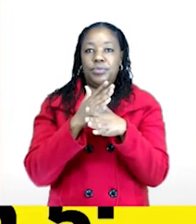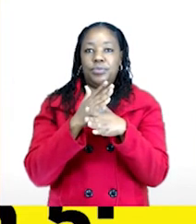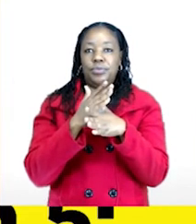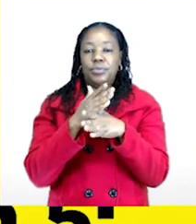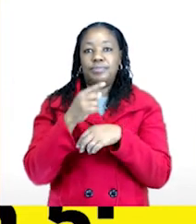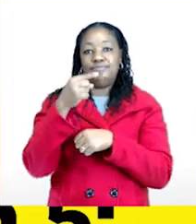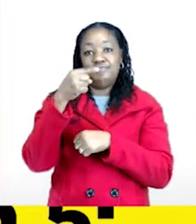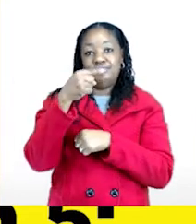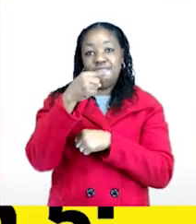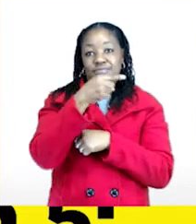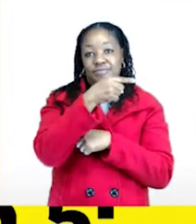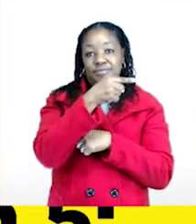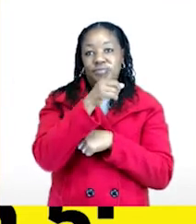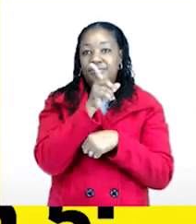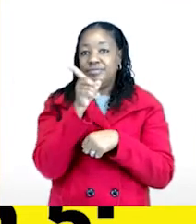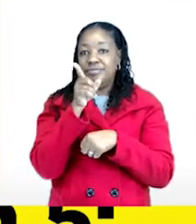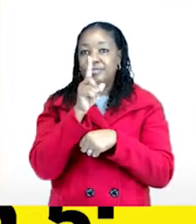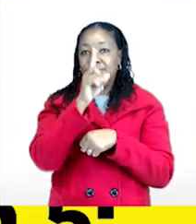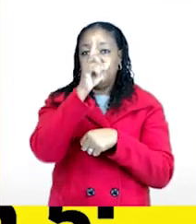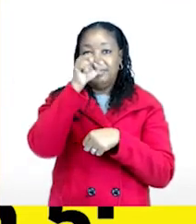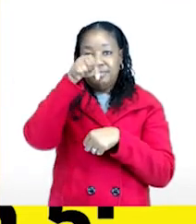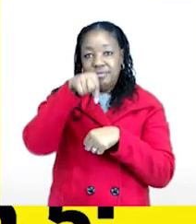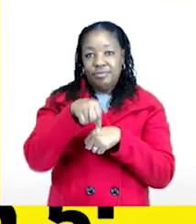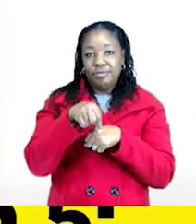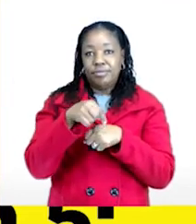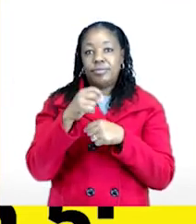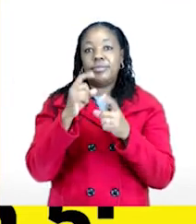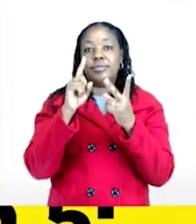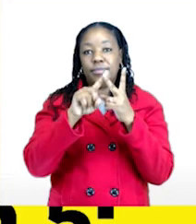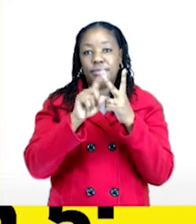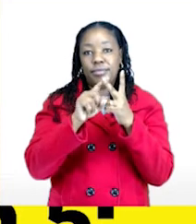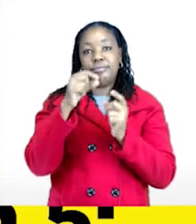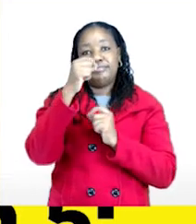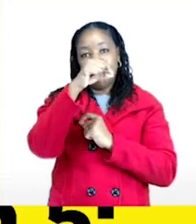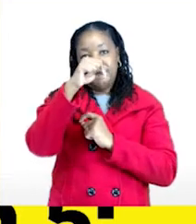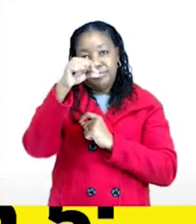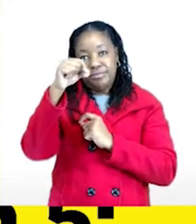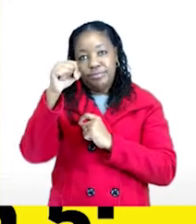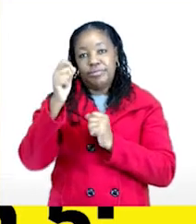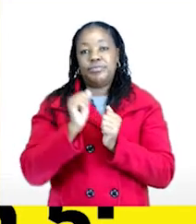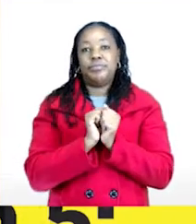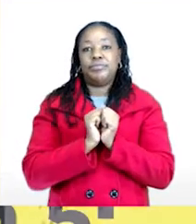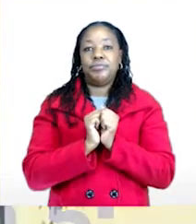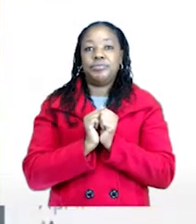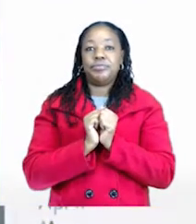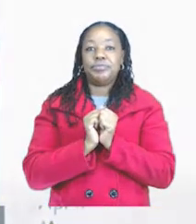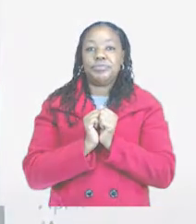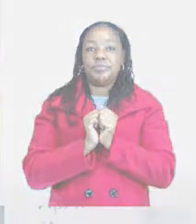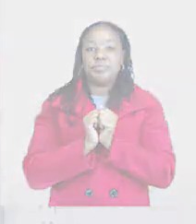Our lesson today is Lesson 5. It is about direction and handwriting.